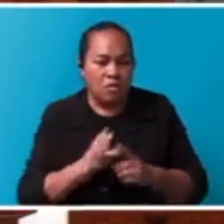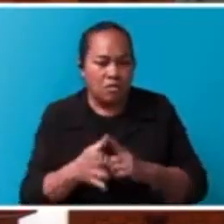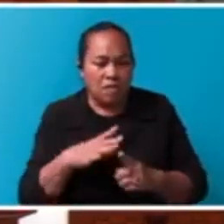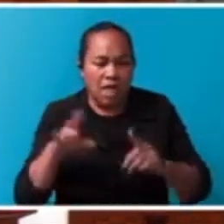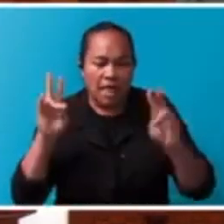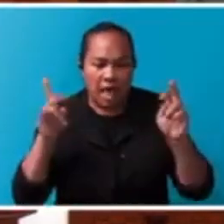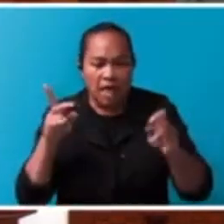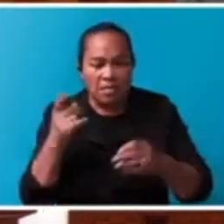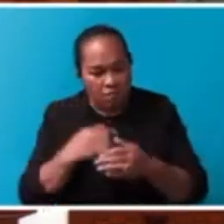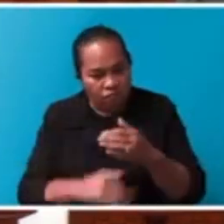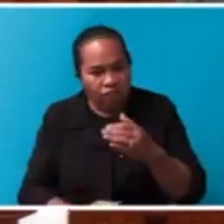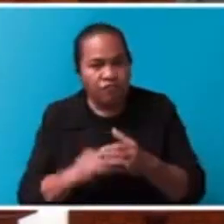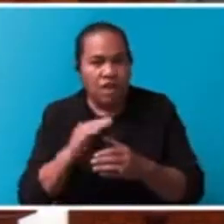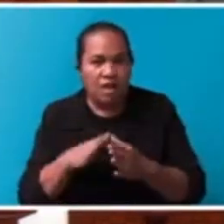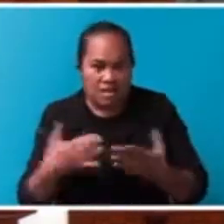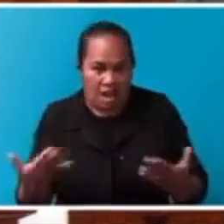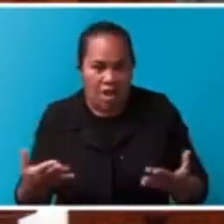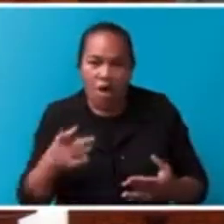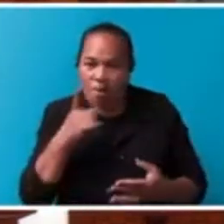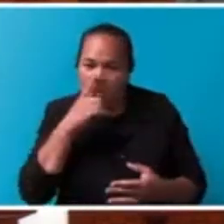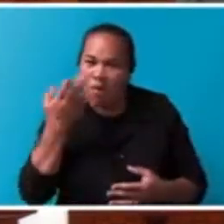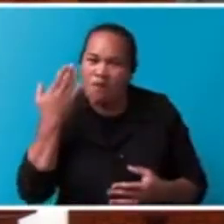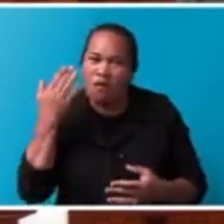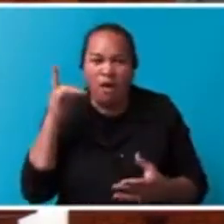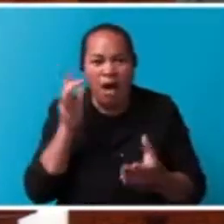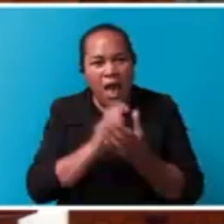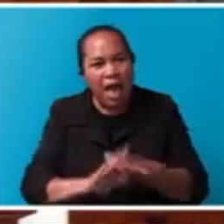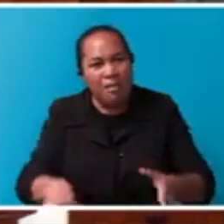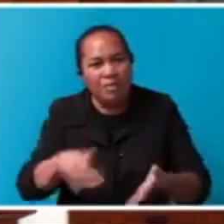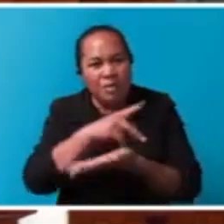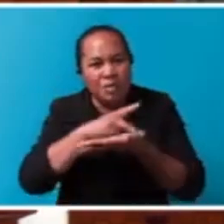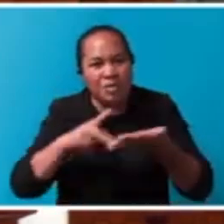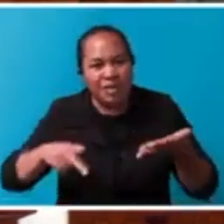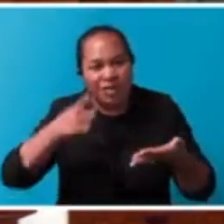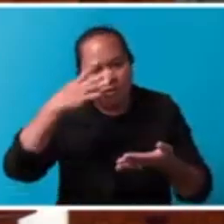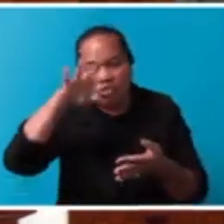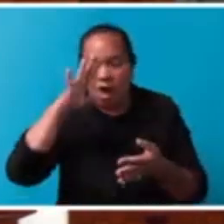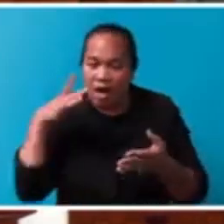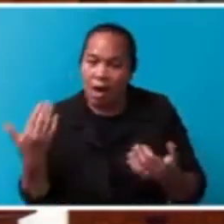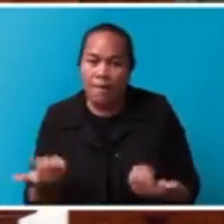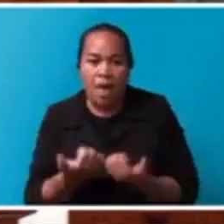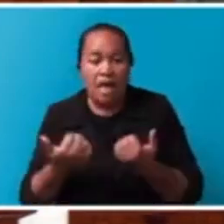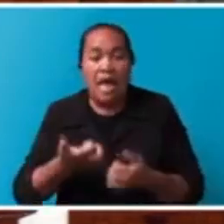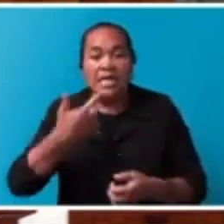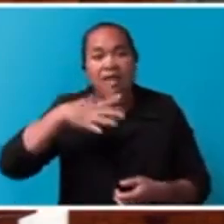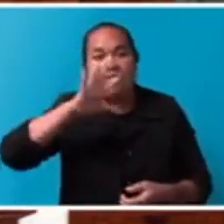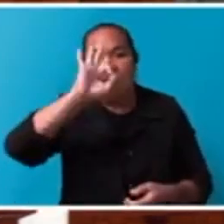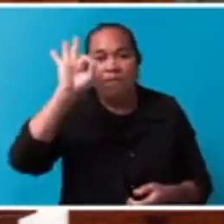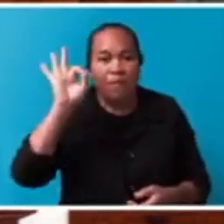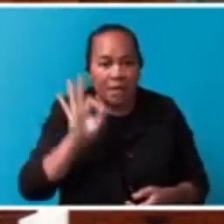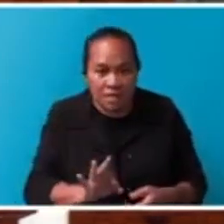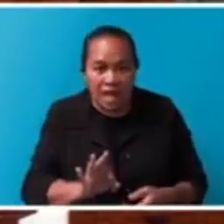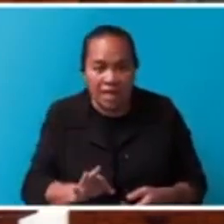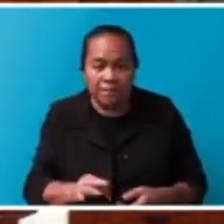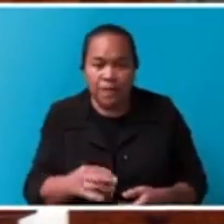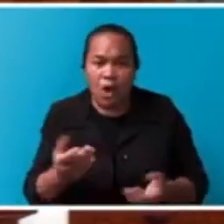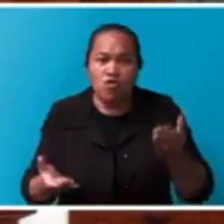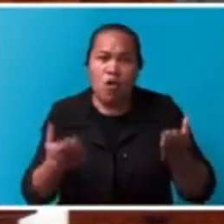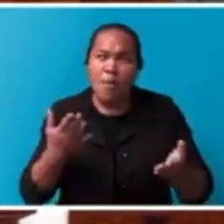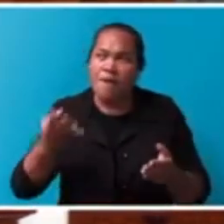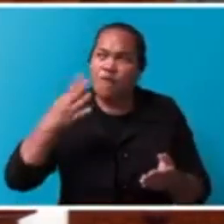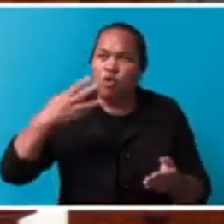filled, now reaching 75% as of February this year, compared to